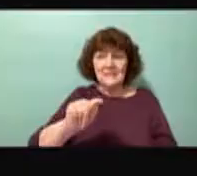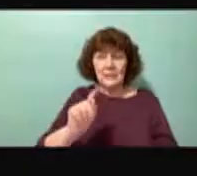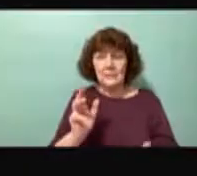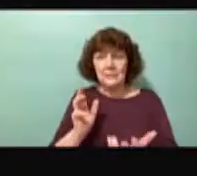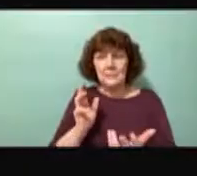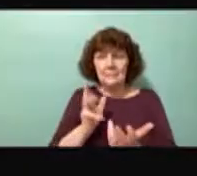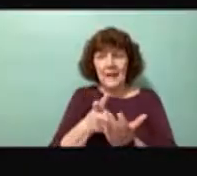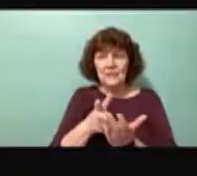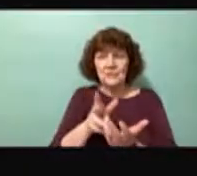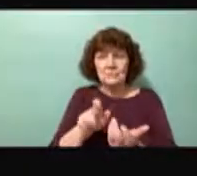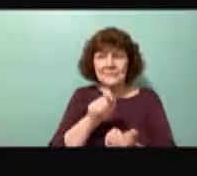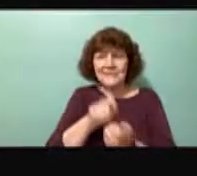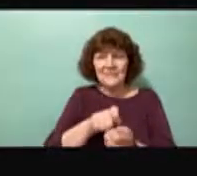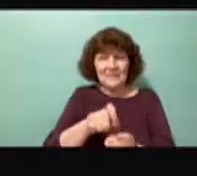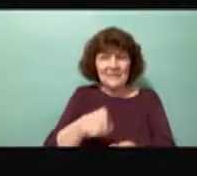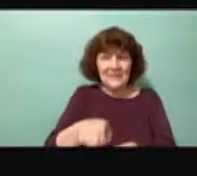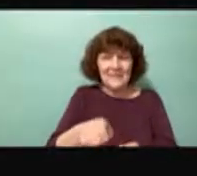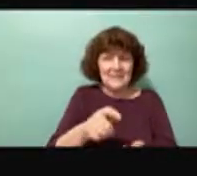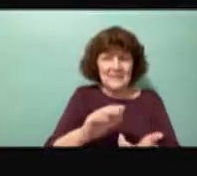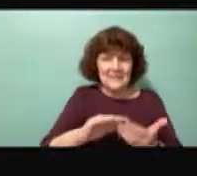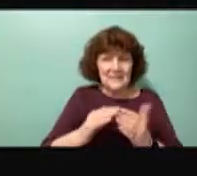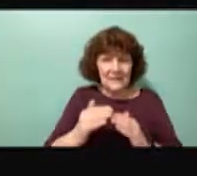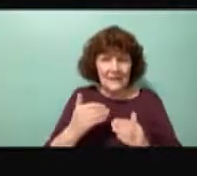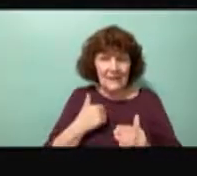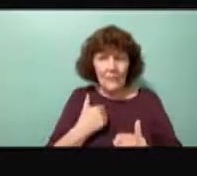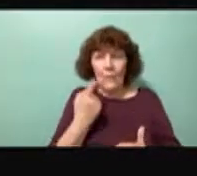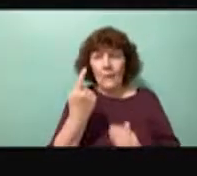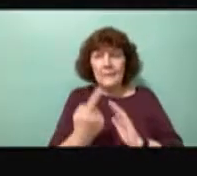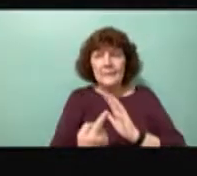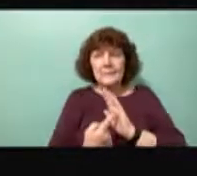city. One example of that would be